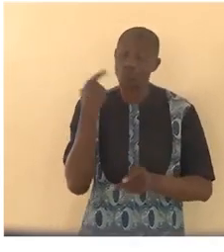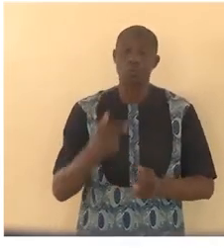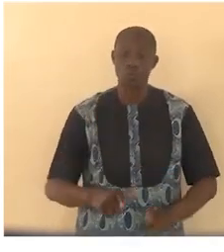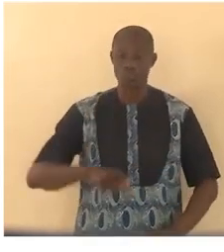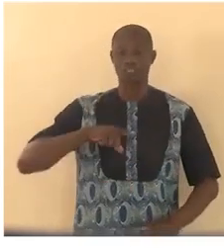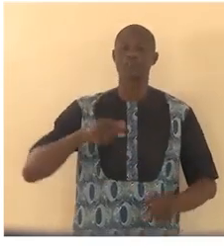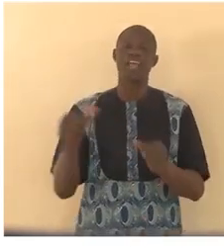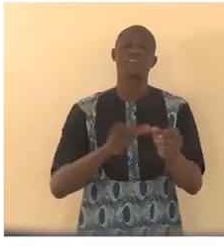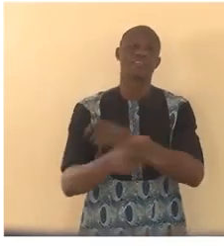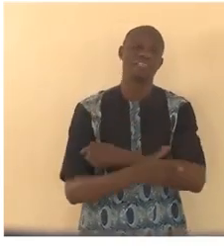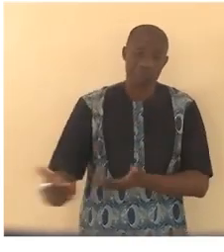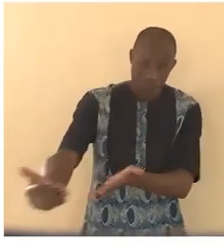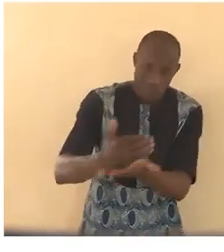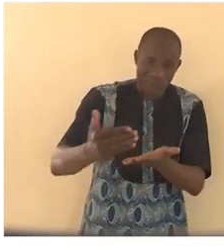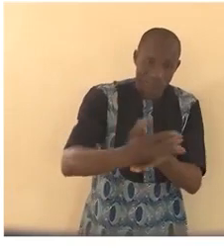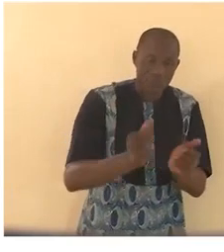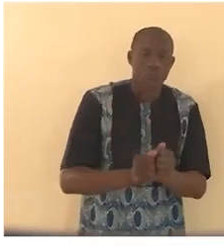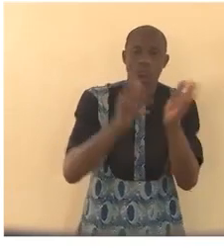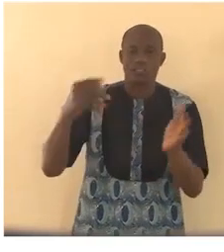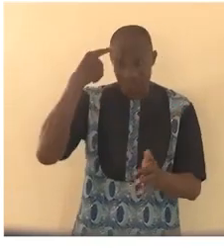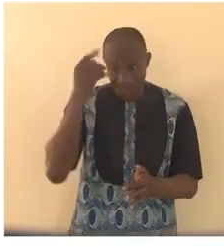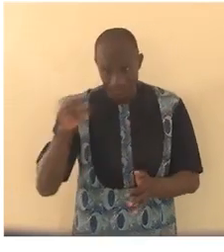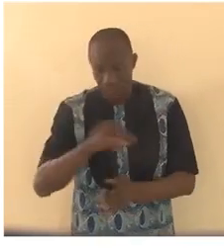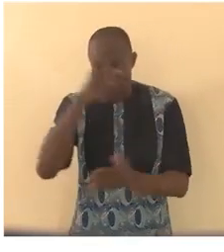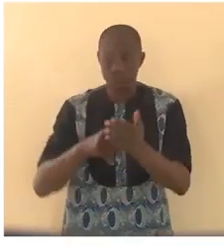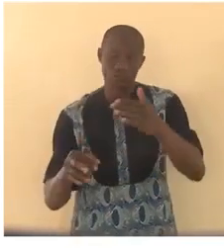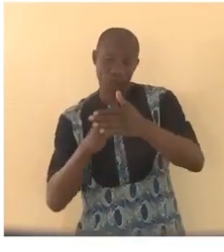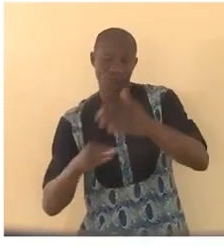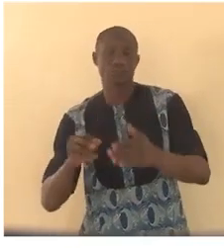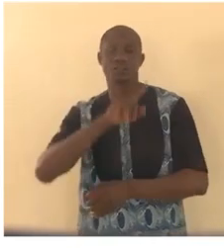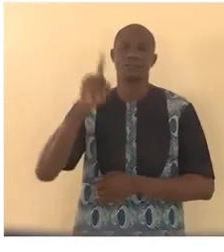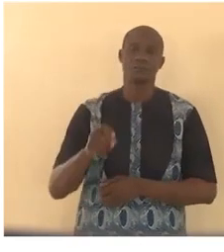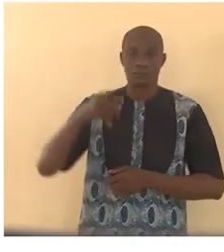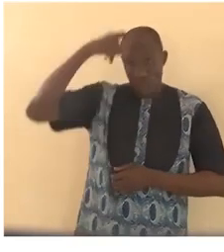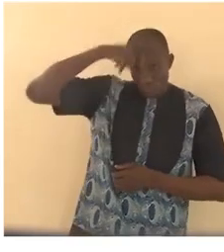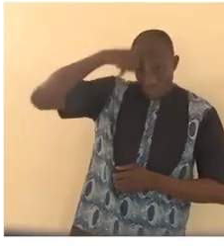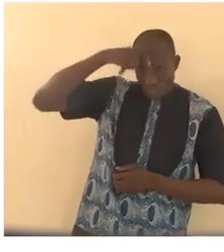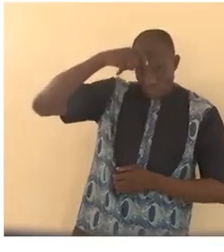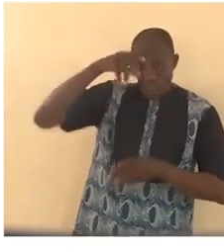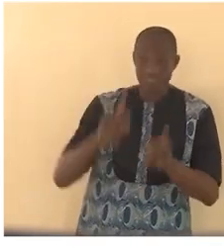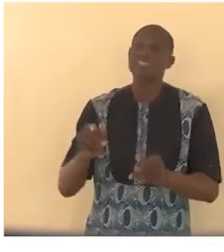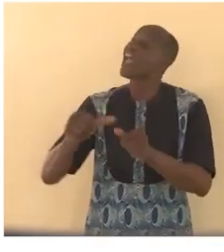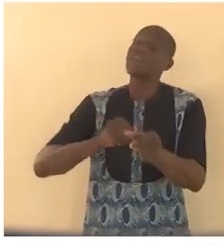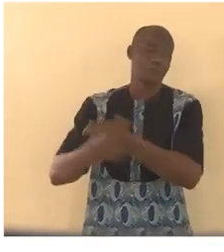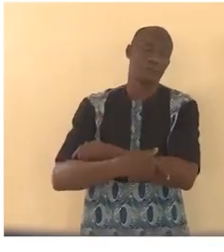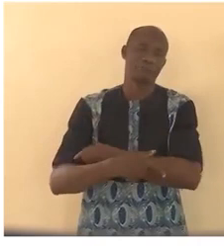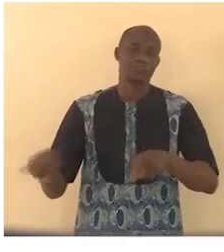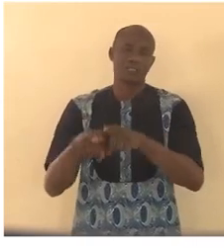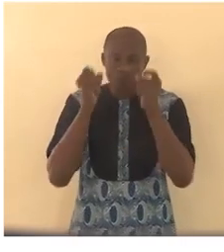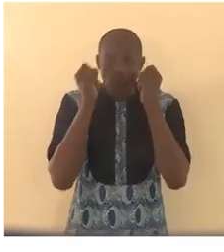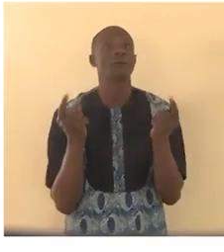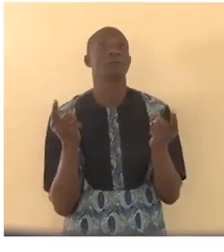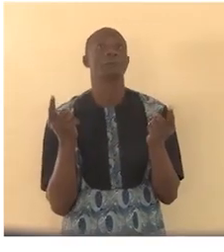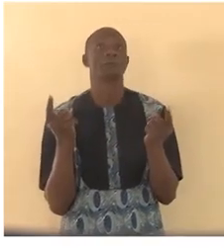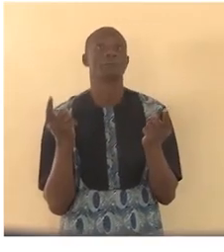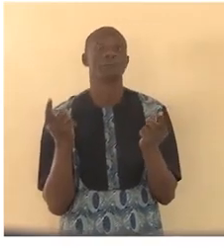live their life daily, gathering and gathering without thinking of these fundamental questions. Wise persons daily, as they wake